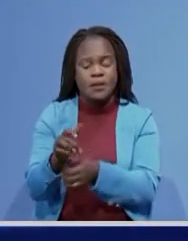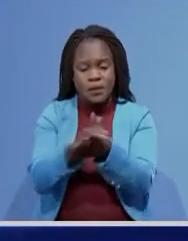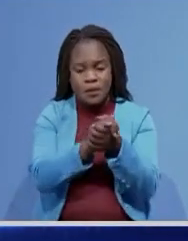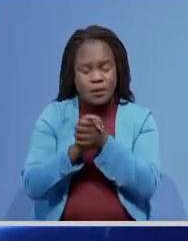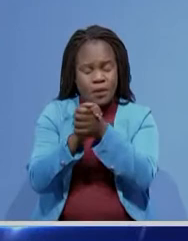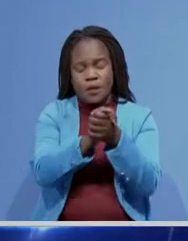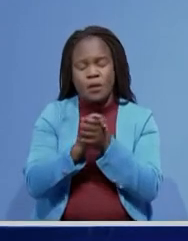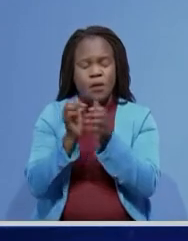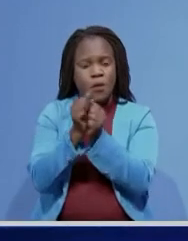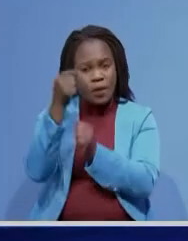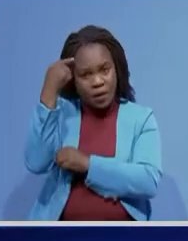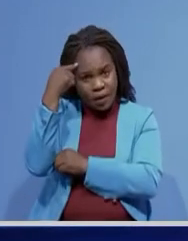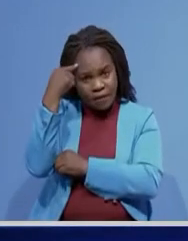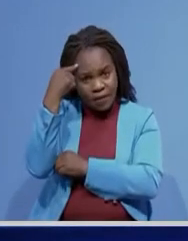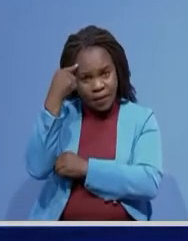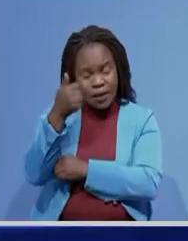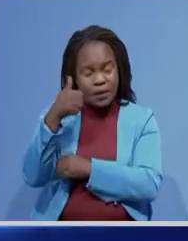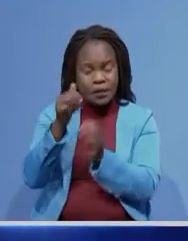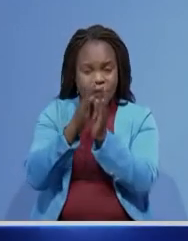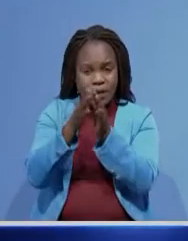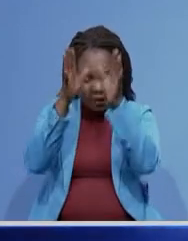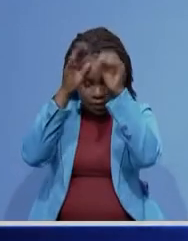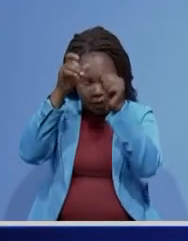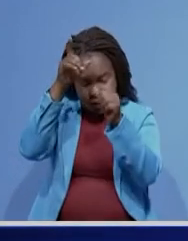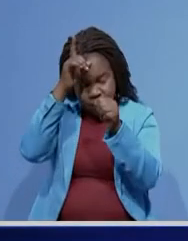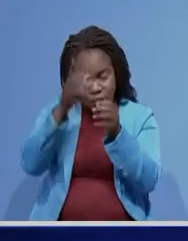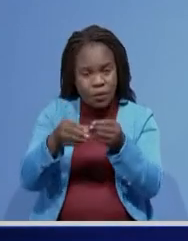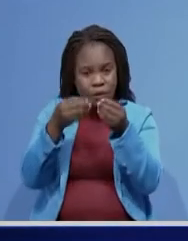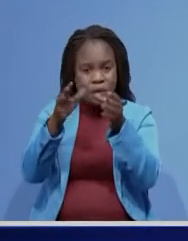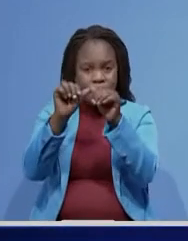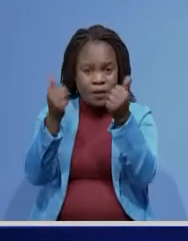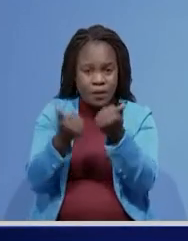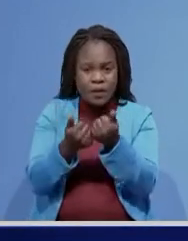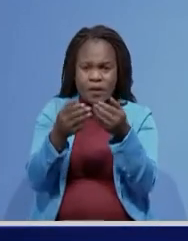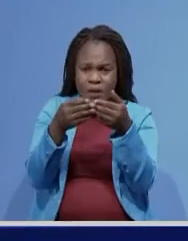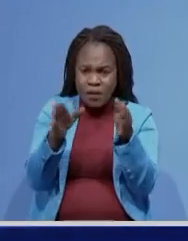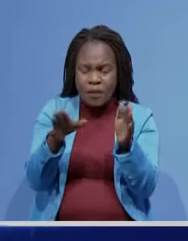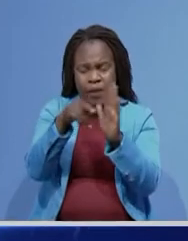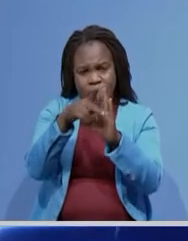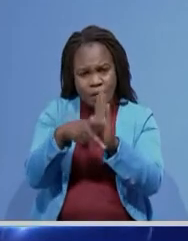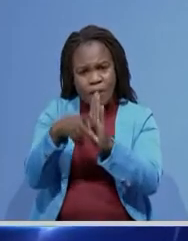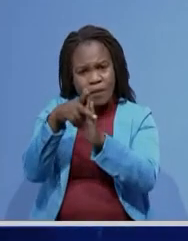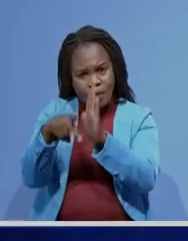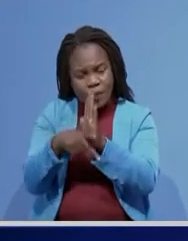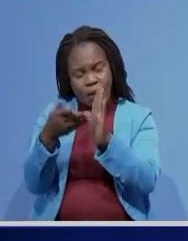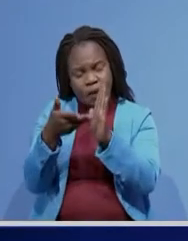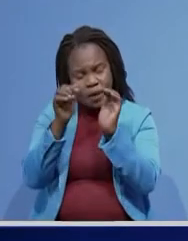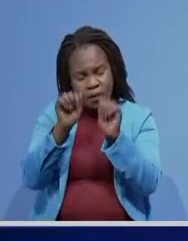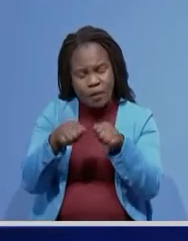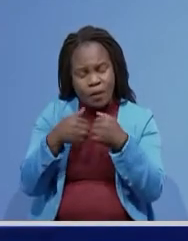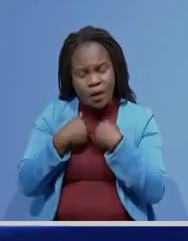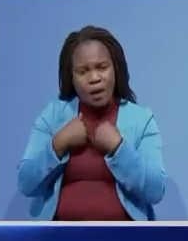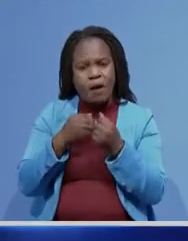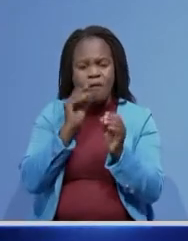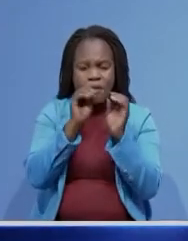with government. Mr. Shonga asked President Lungu to accord the association an open door policy so that it can have an input on